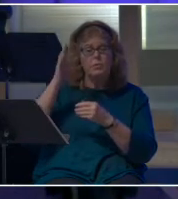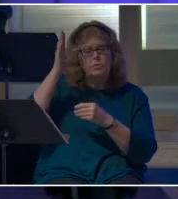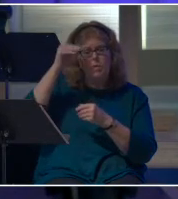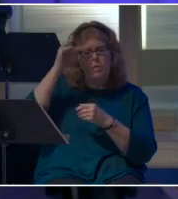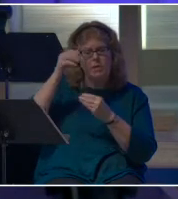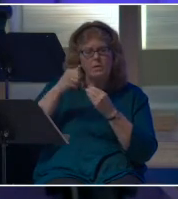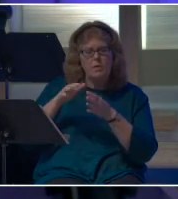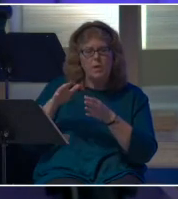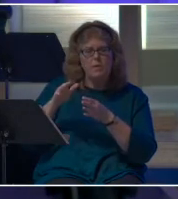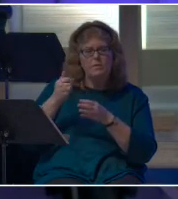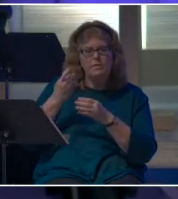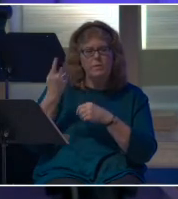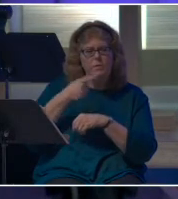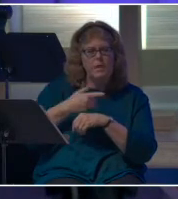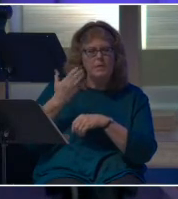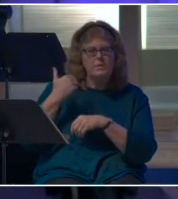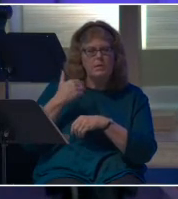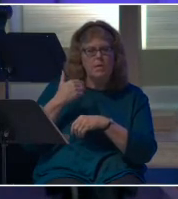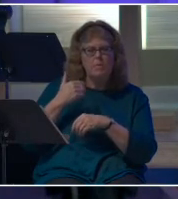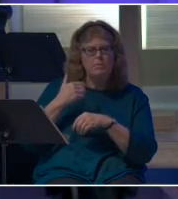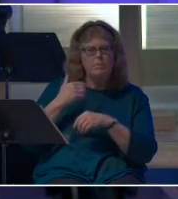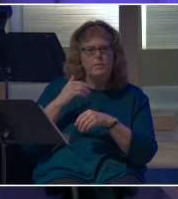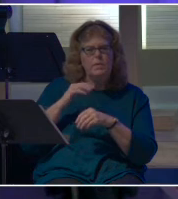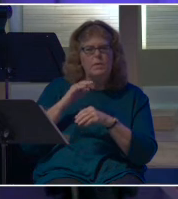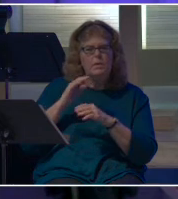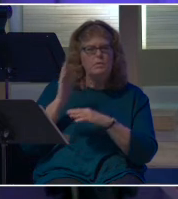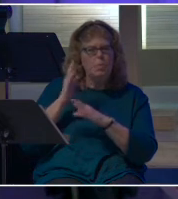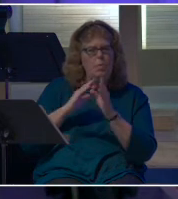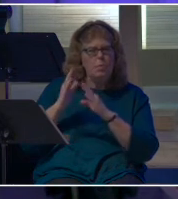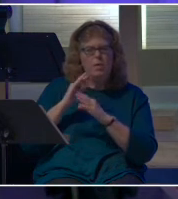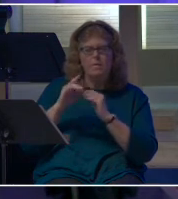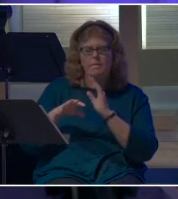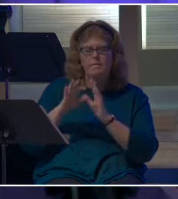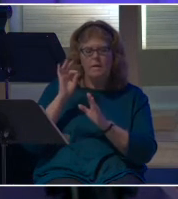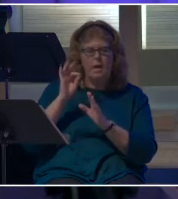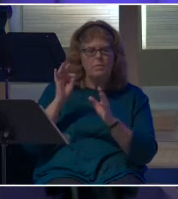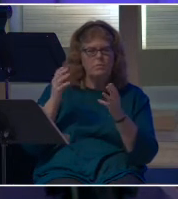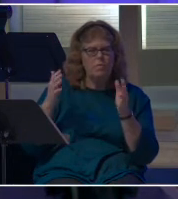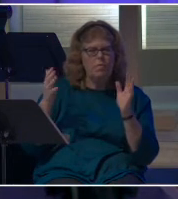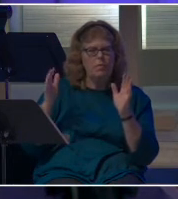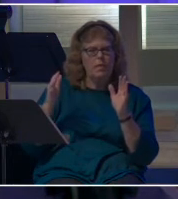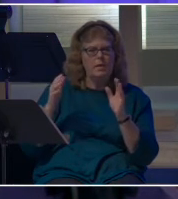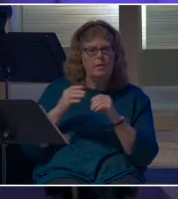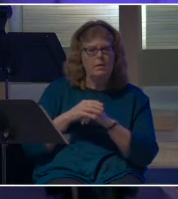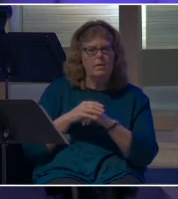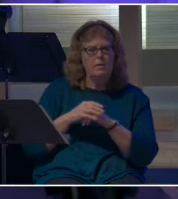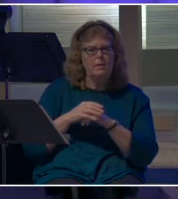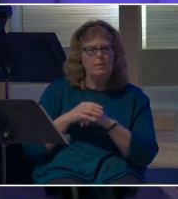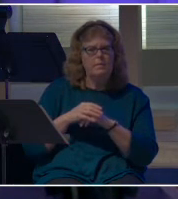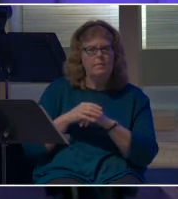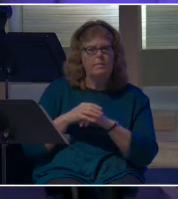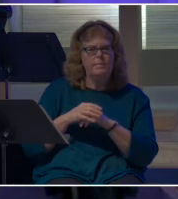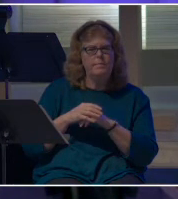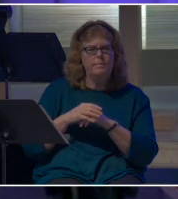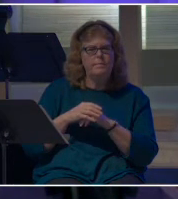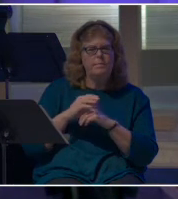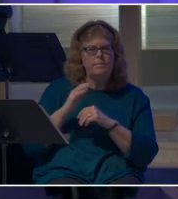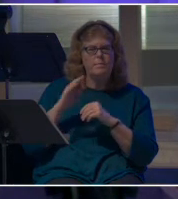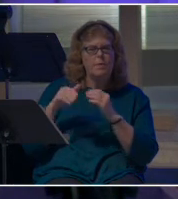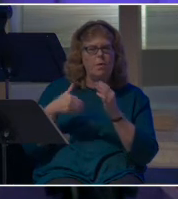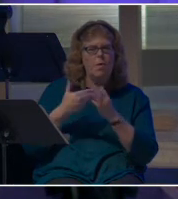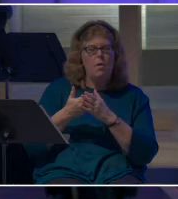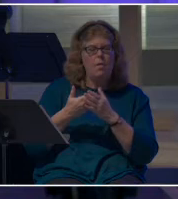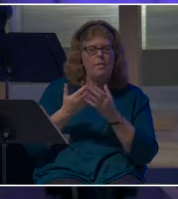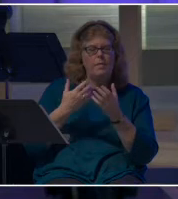were lost 3 days ago, do not set your mind on them, for they have been found. And for whom is all that is desirable in